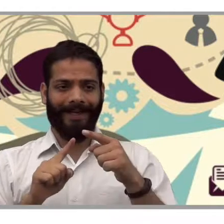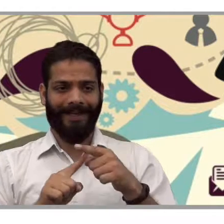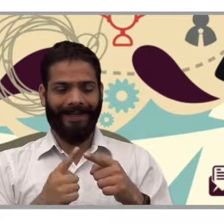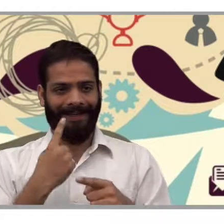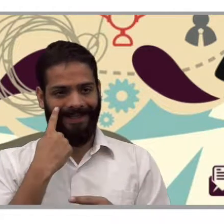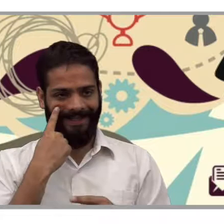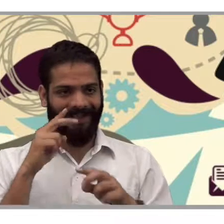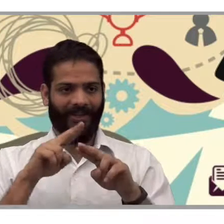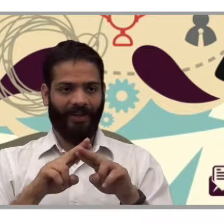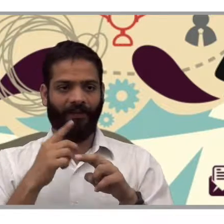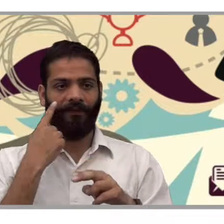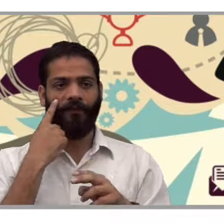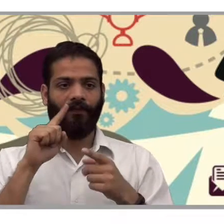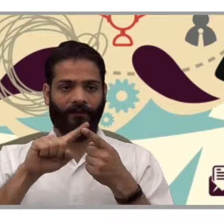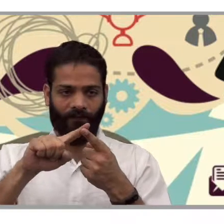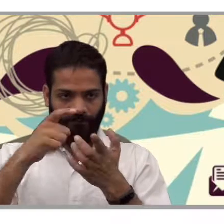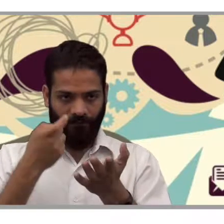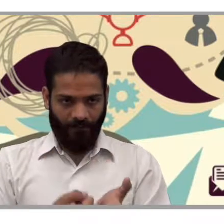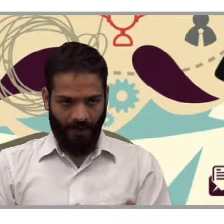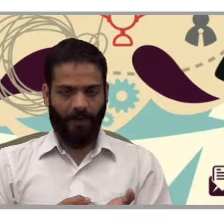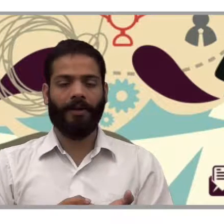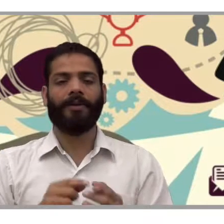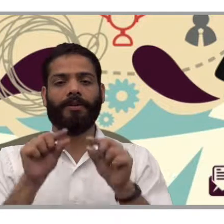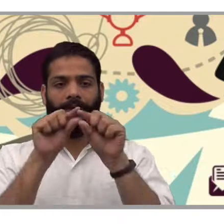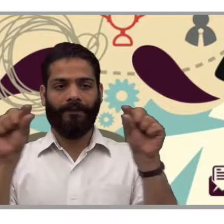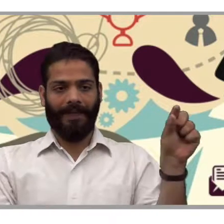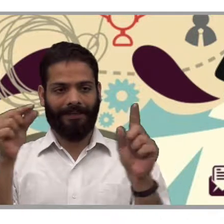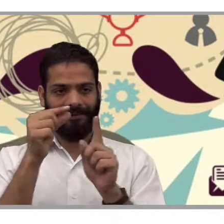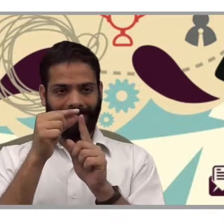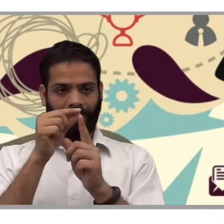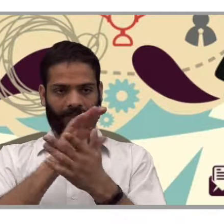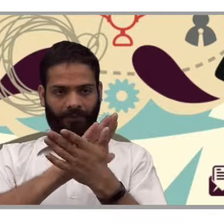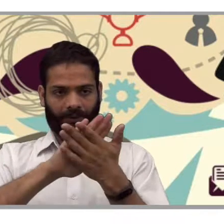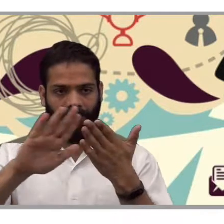Next, we'll talk about numeral or quantifier phrase.